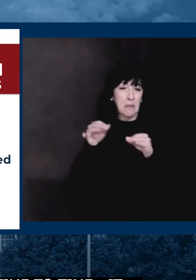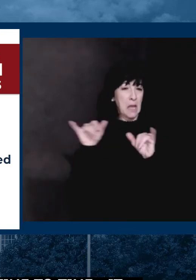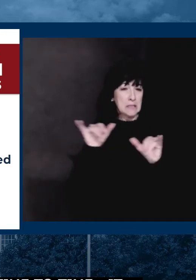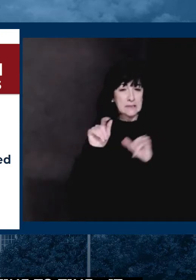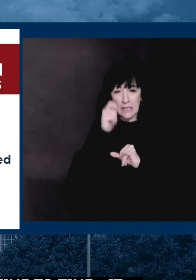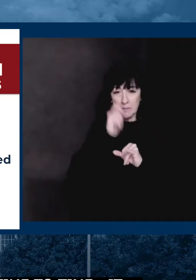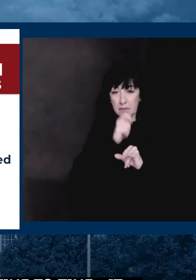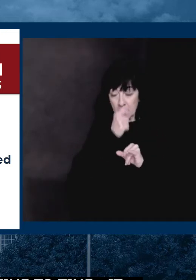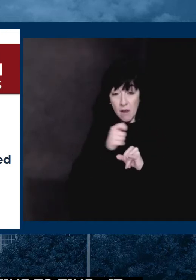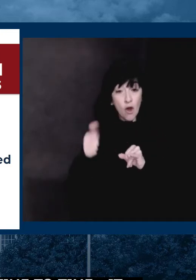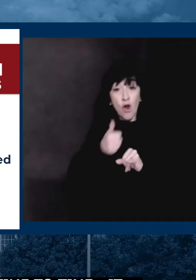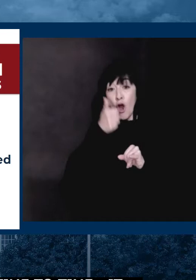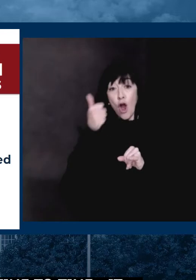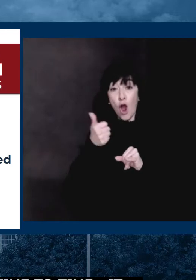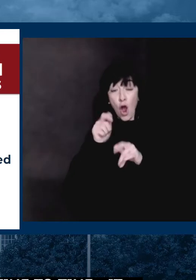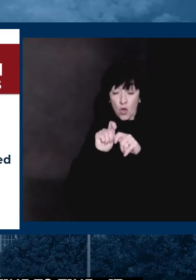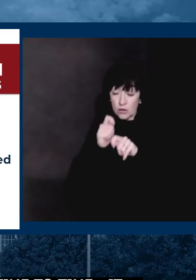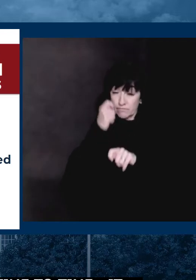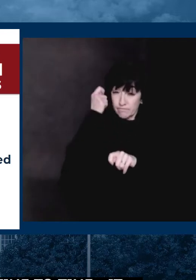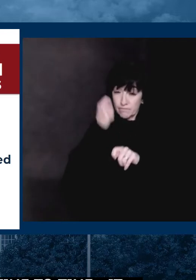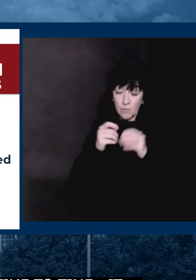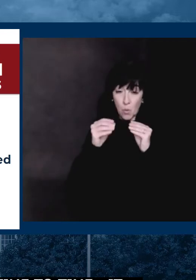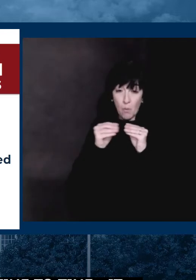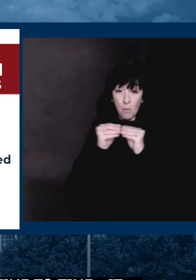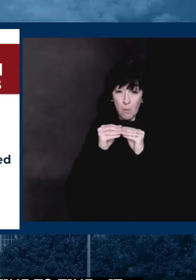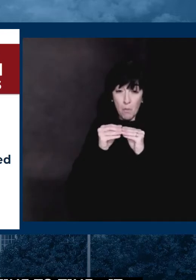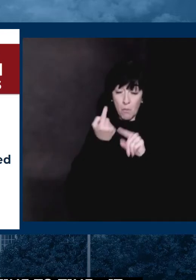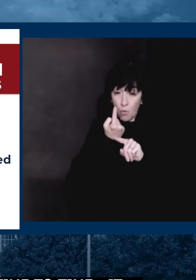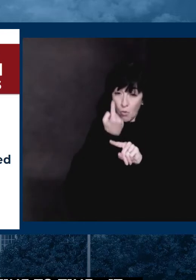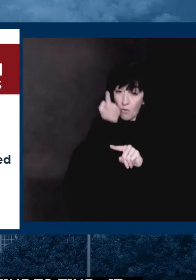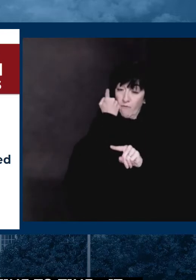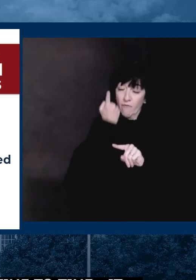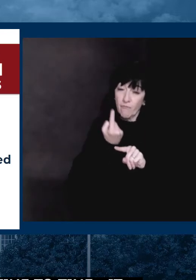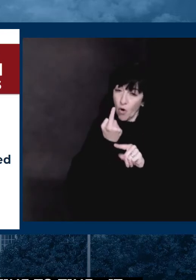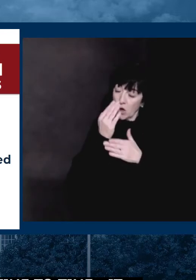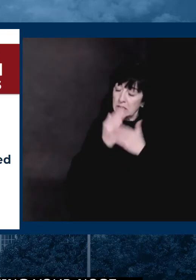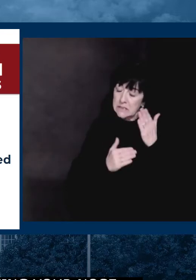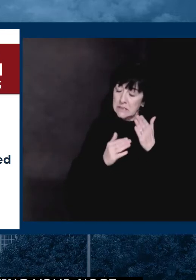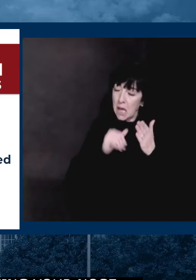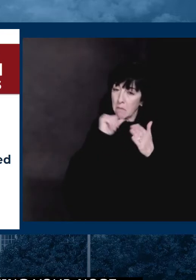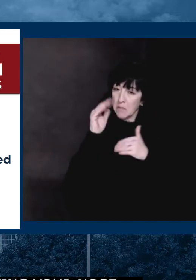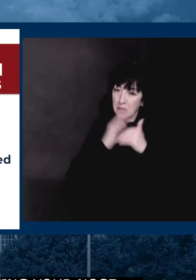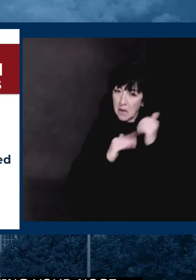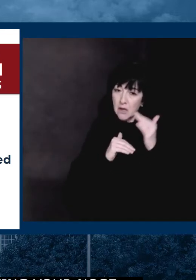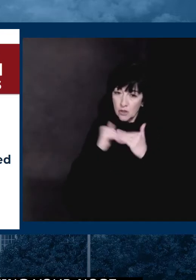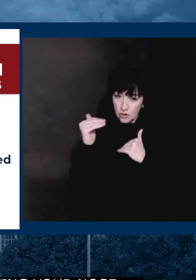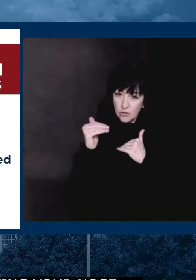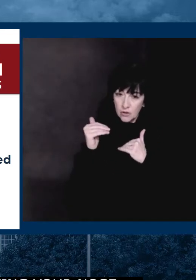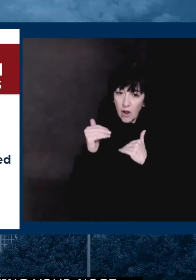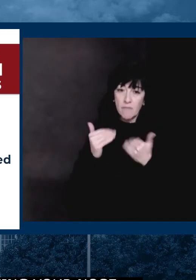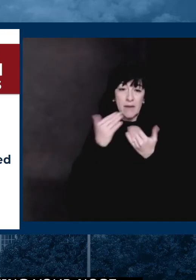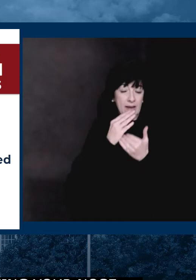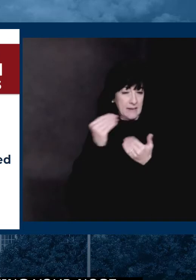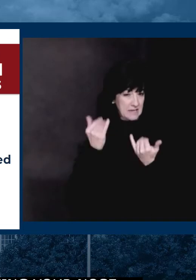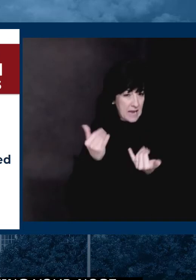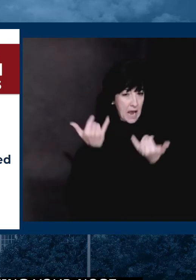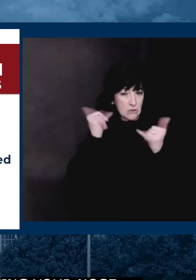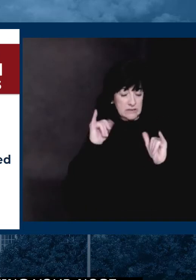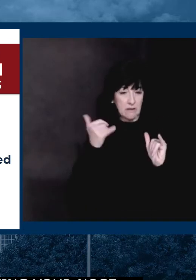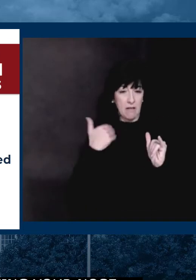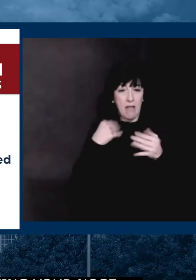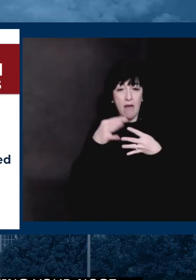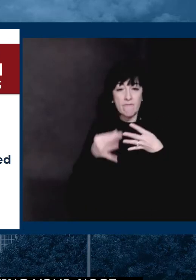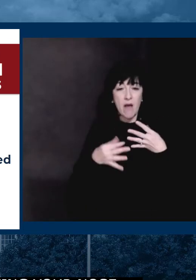which people did not, there's a lot of people that were uncomfortable with that to begin with, and then we have a lot of saliva based now. So there's definite options out there